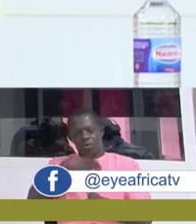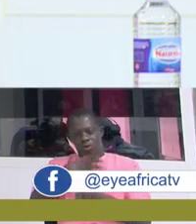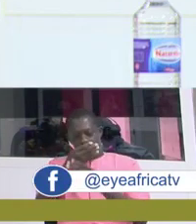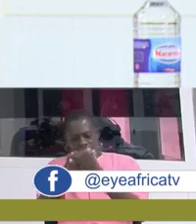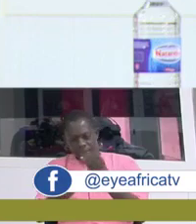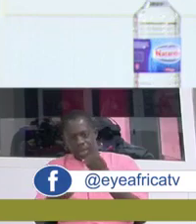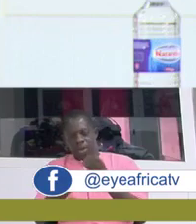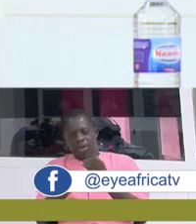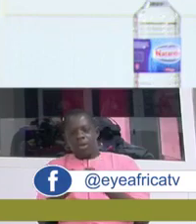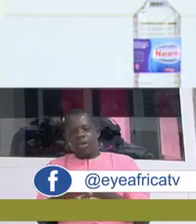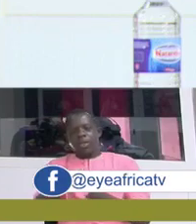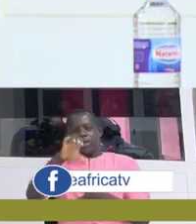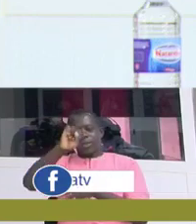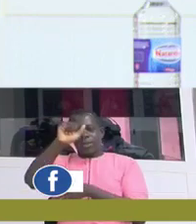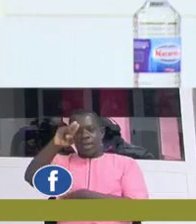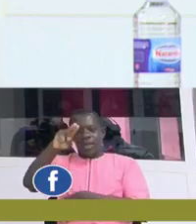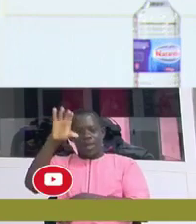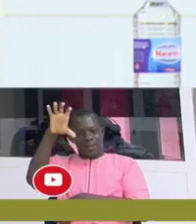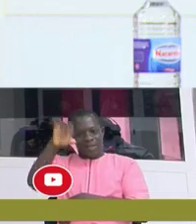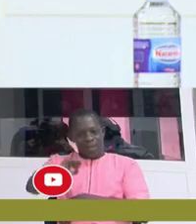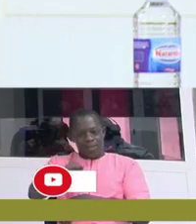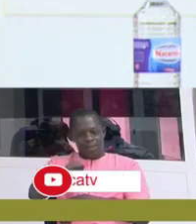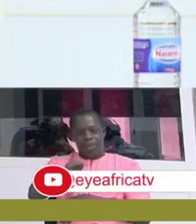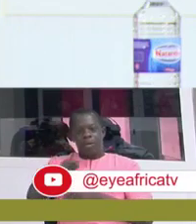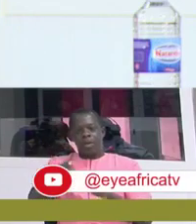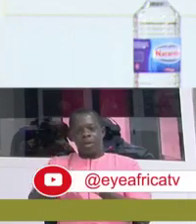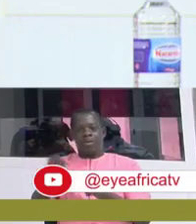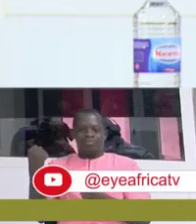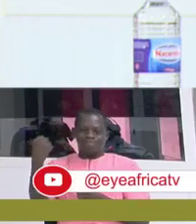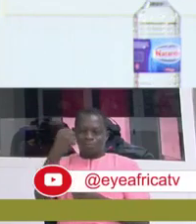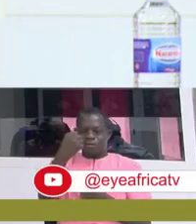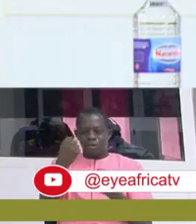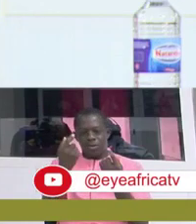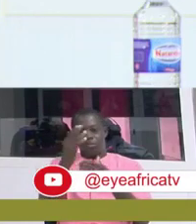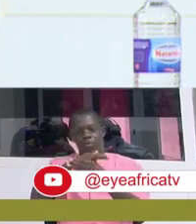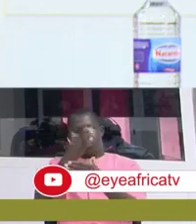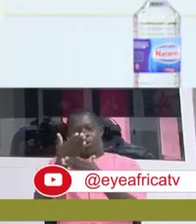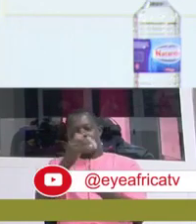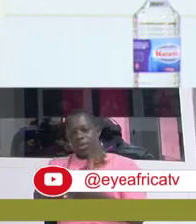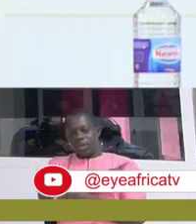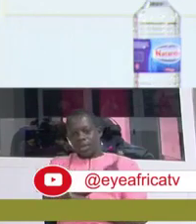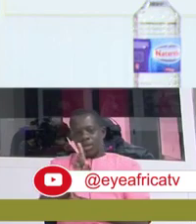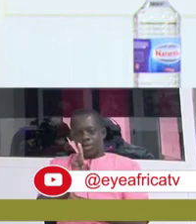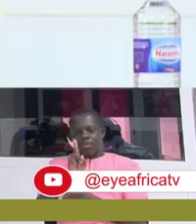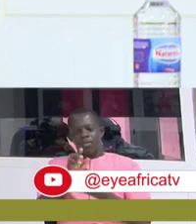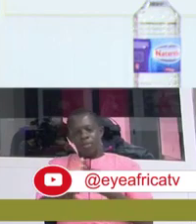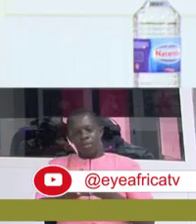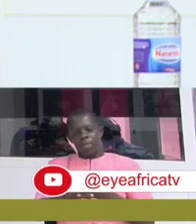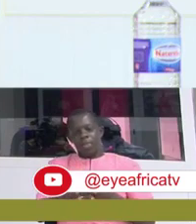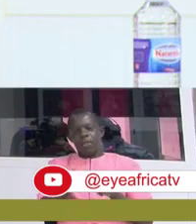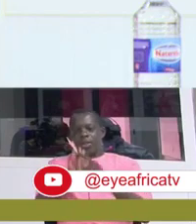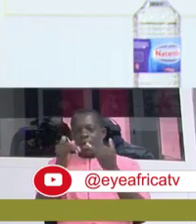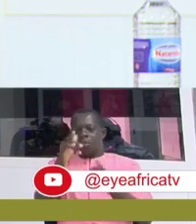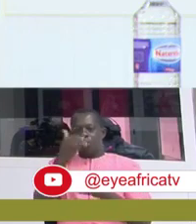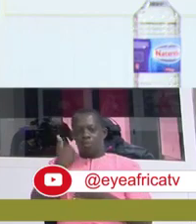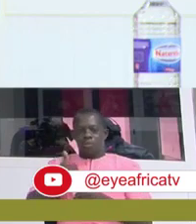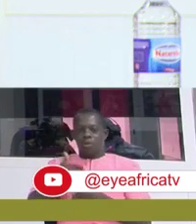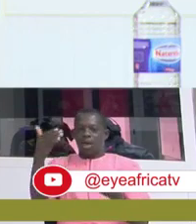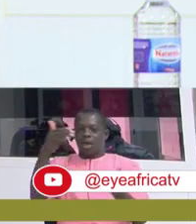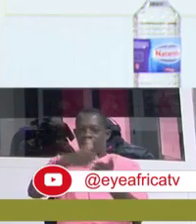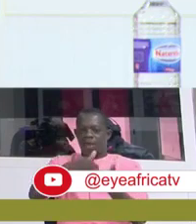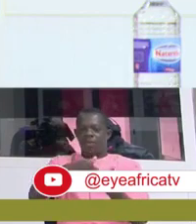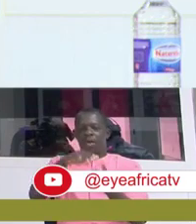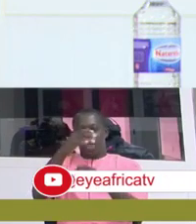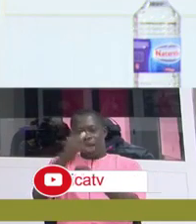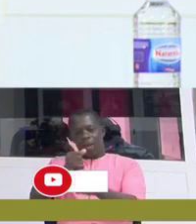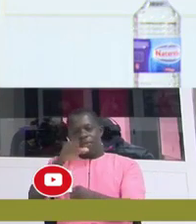to escape. Sana yamuta. Sana held him. They exchanged blows. They fought. Mol nata. People came. Yes, sana